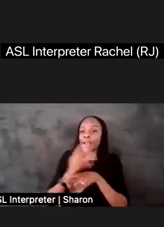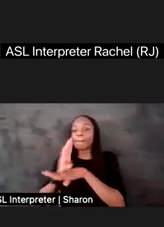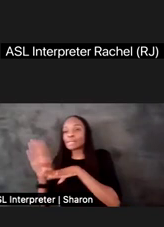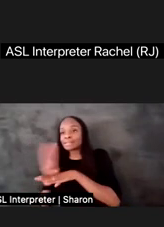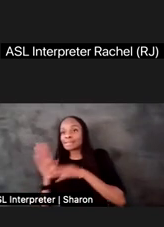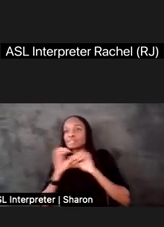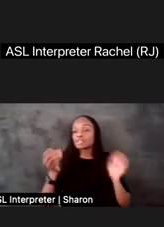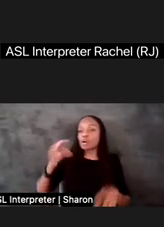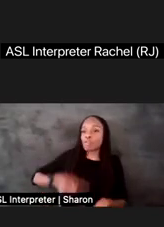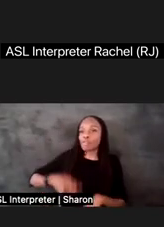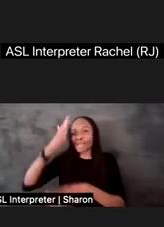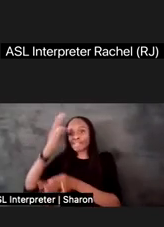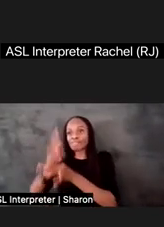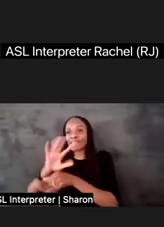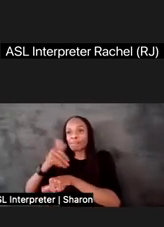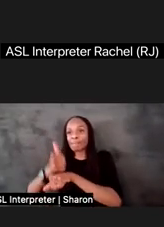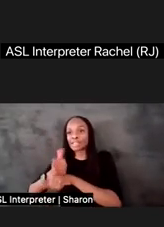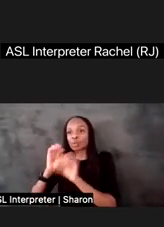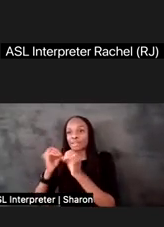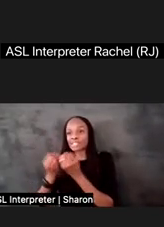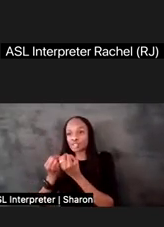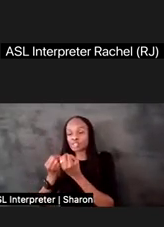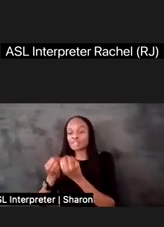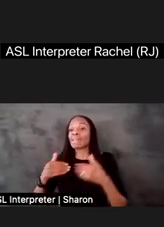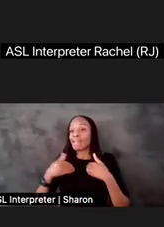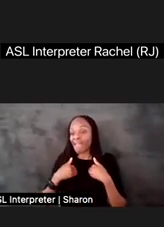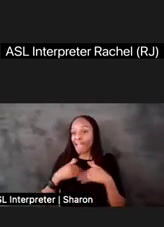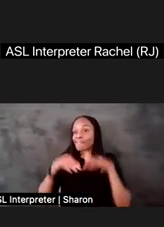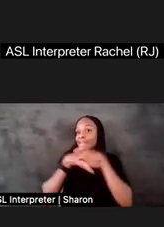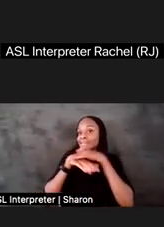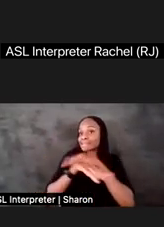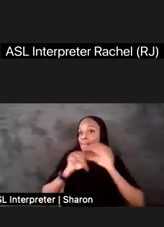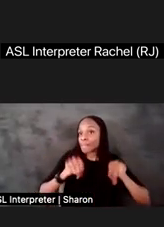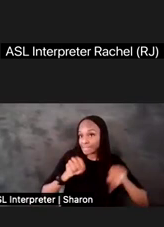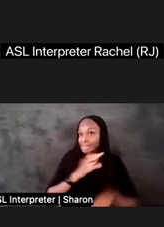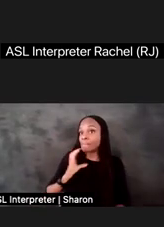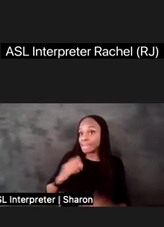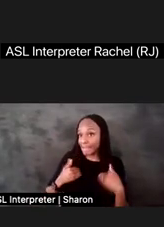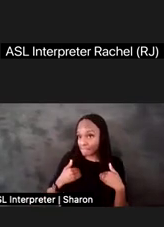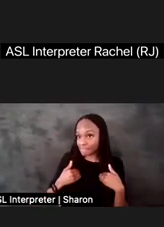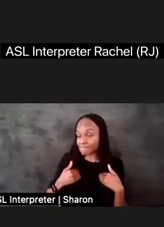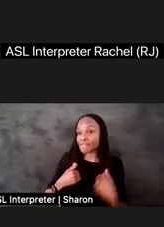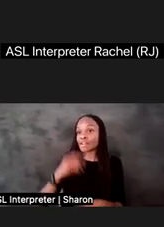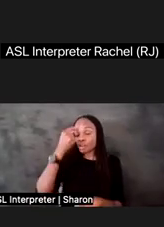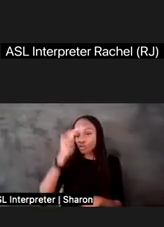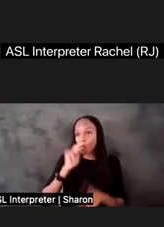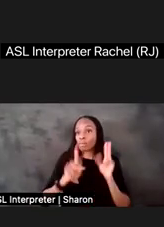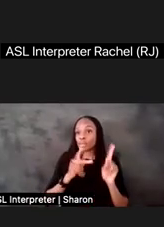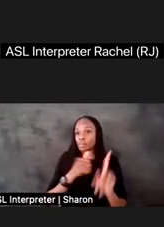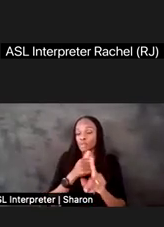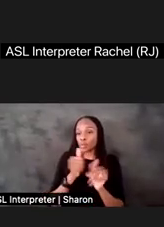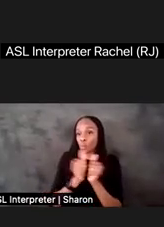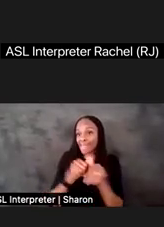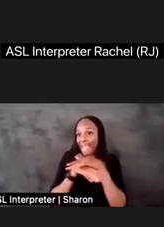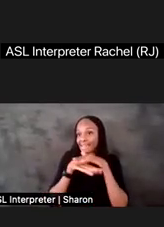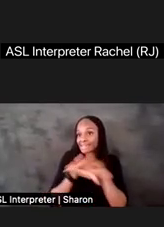and faith-based organizations. We have an accessibility committee for people with access and functional needs. So